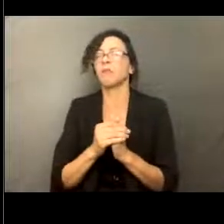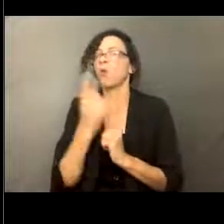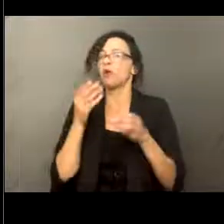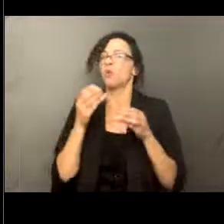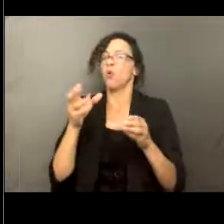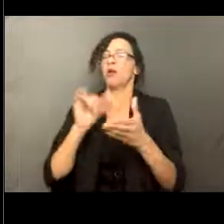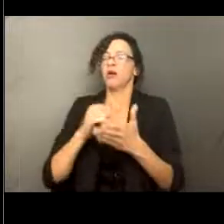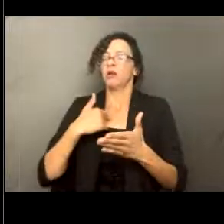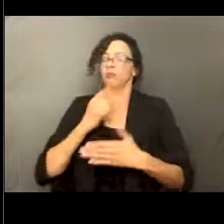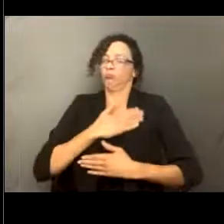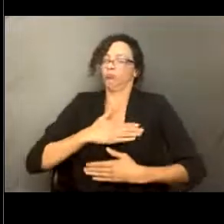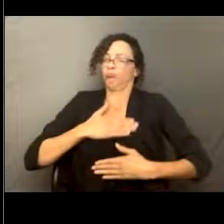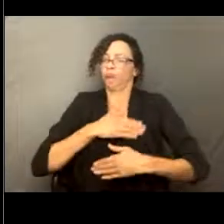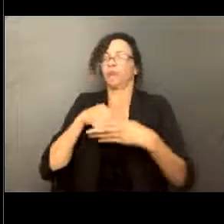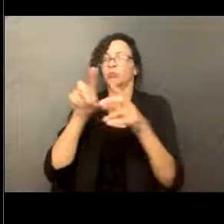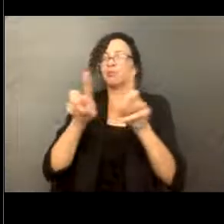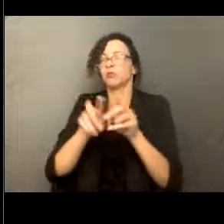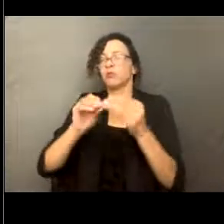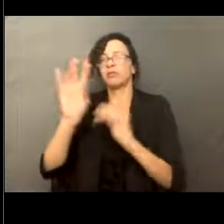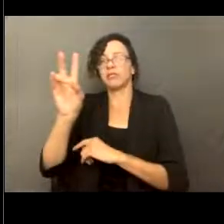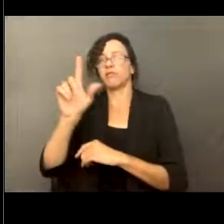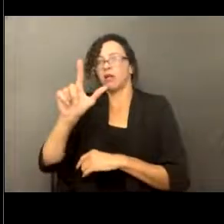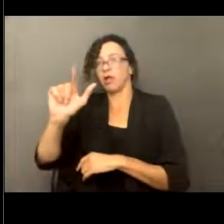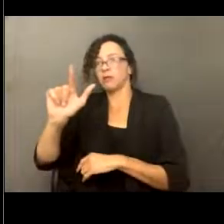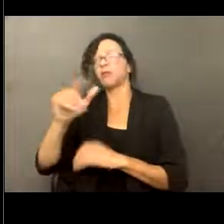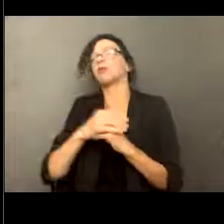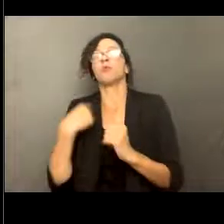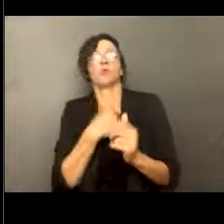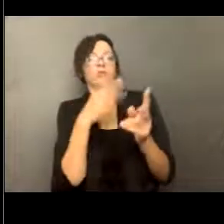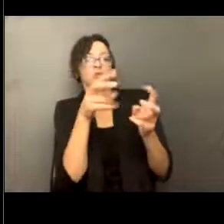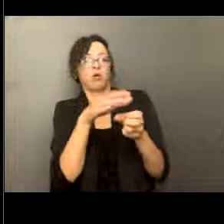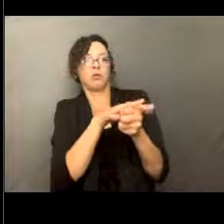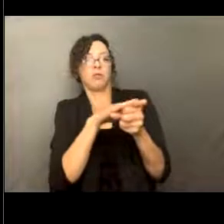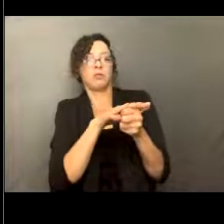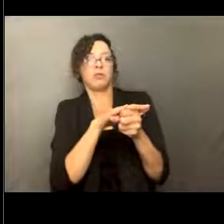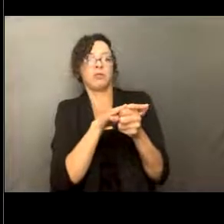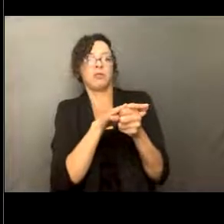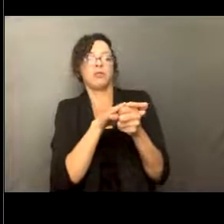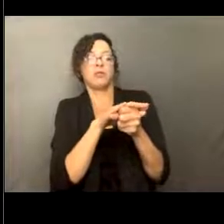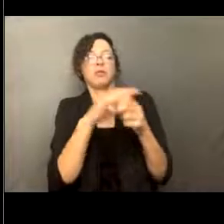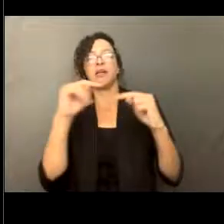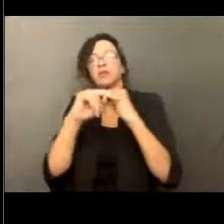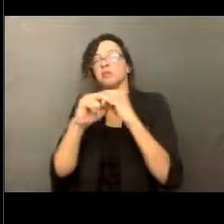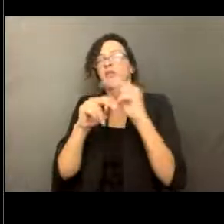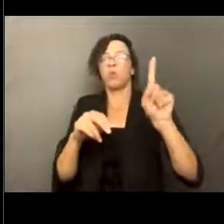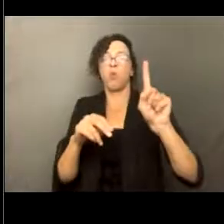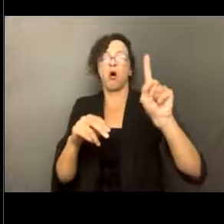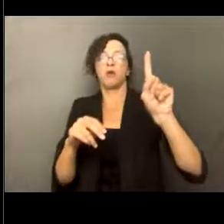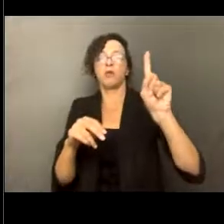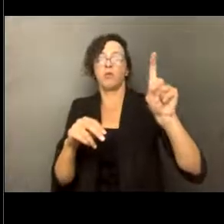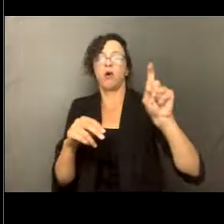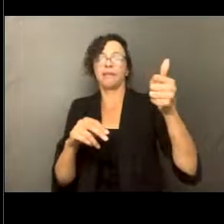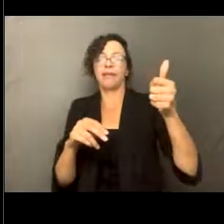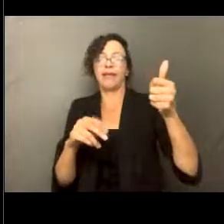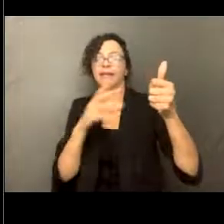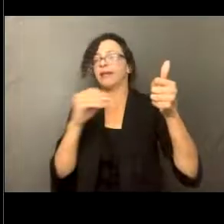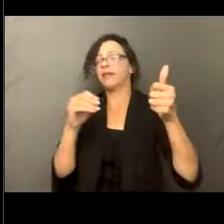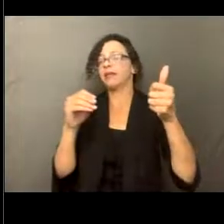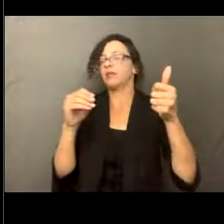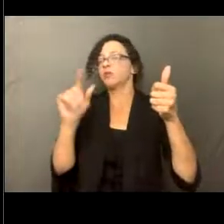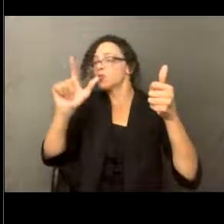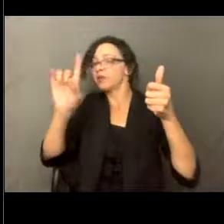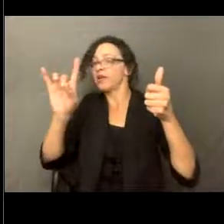a location at Interstate 110 and 28th Street. It was just filled with